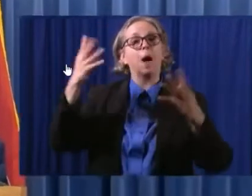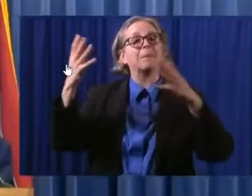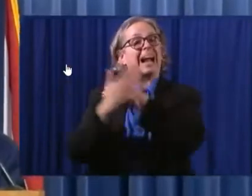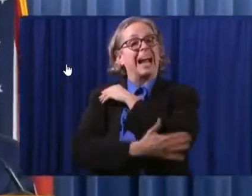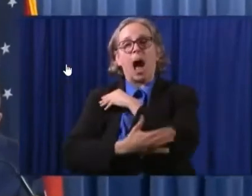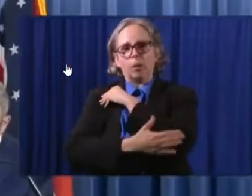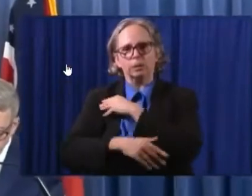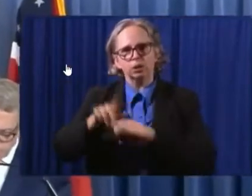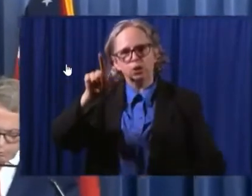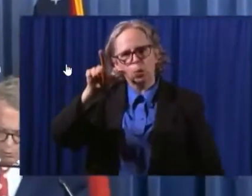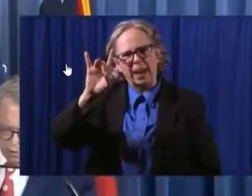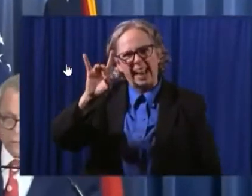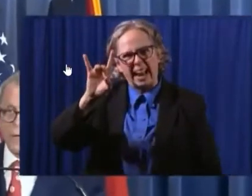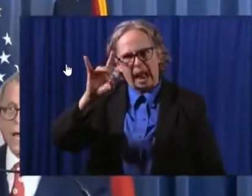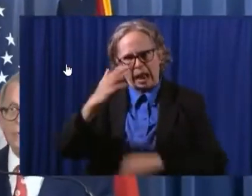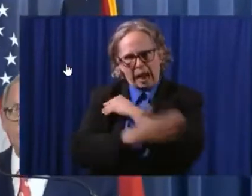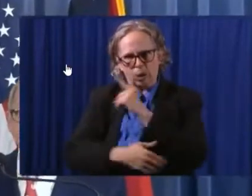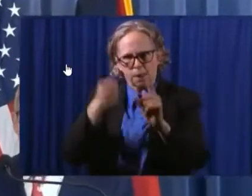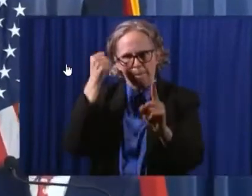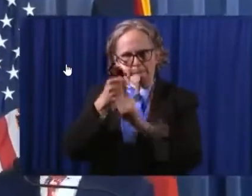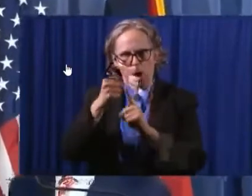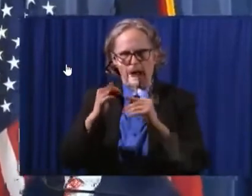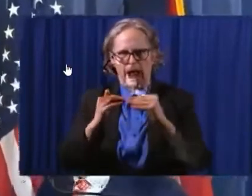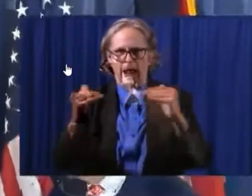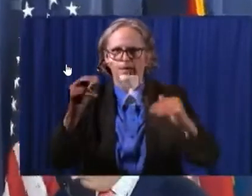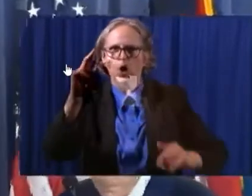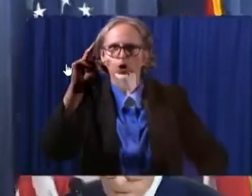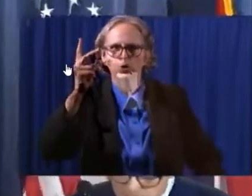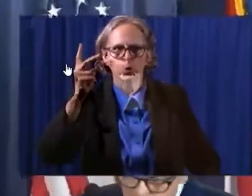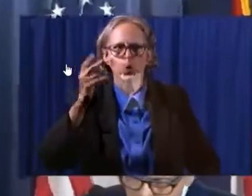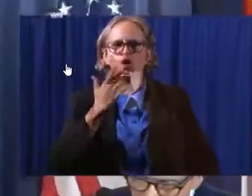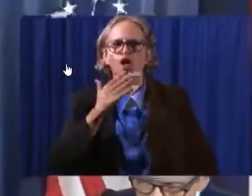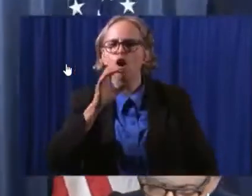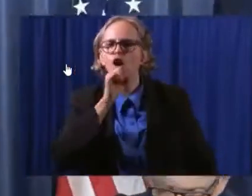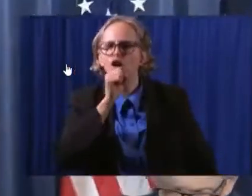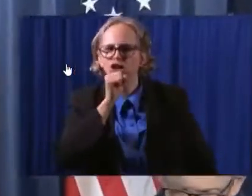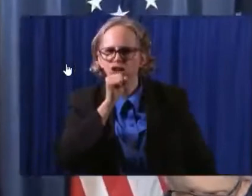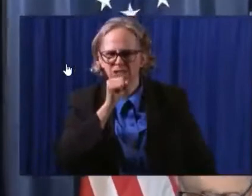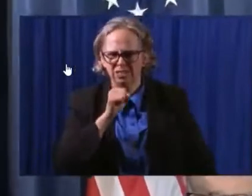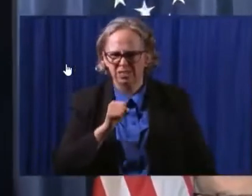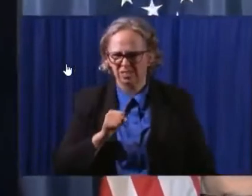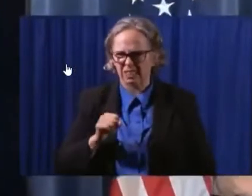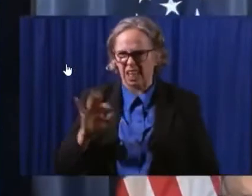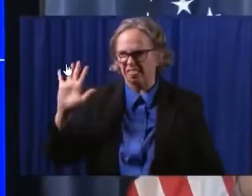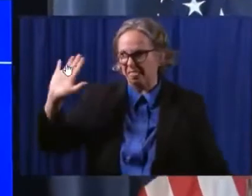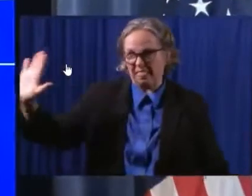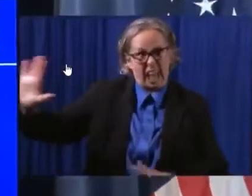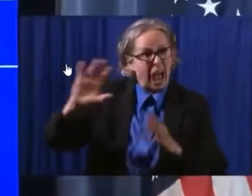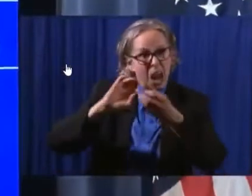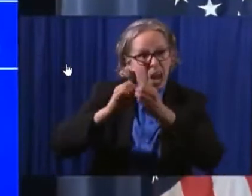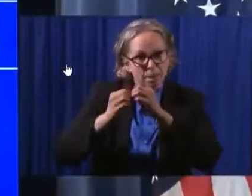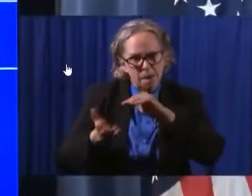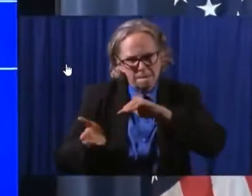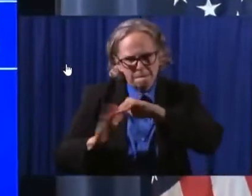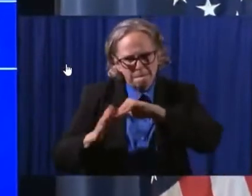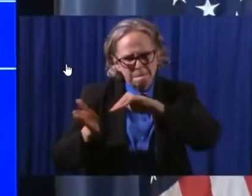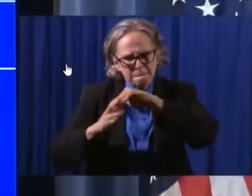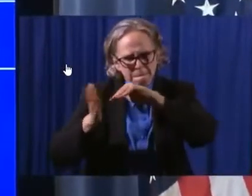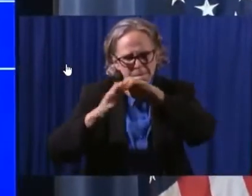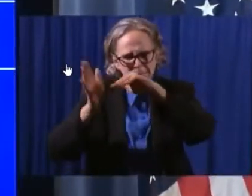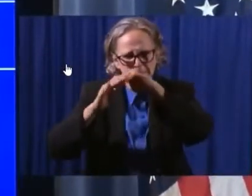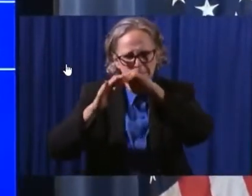seeing cases that are growing in the community in the last 2 weeks. In these counties, you're seeing more people go to the doctor or emergency